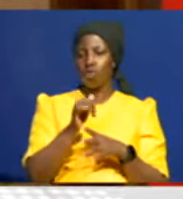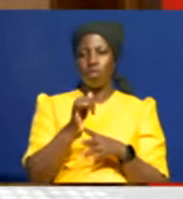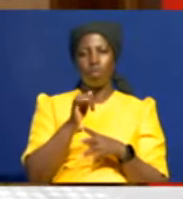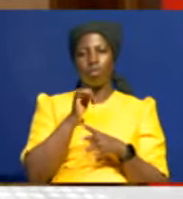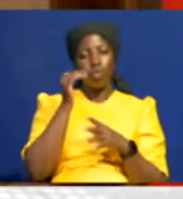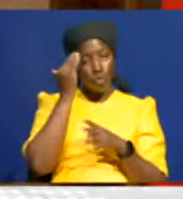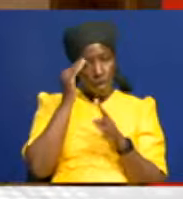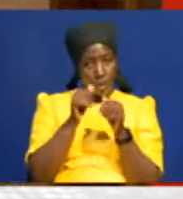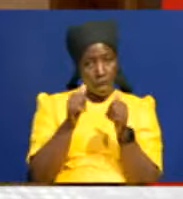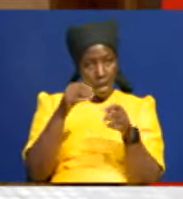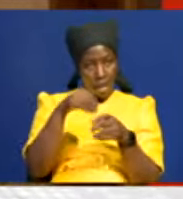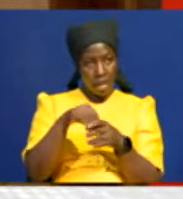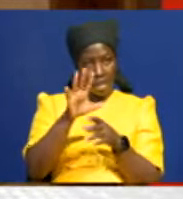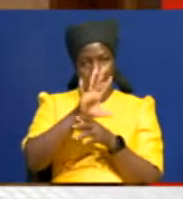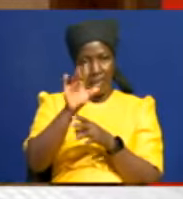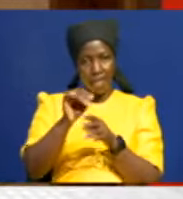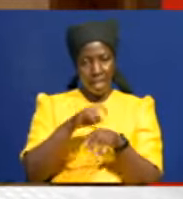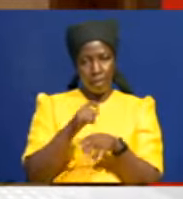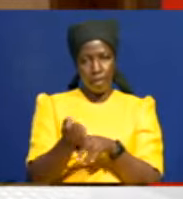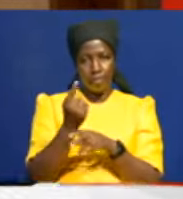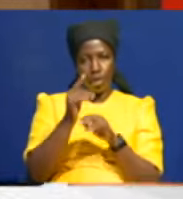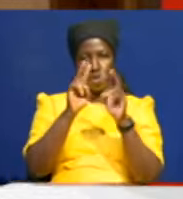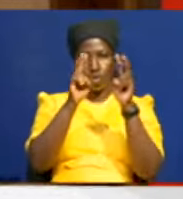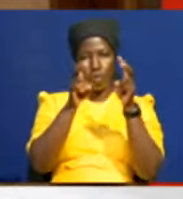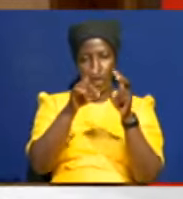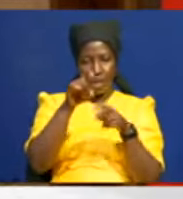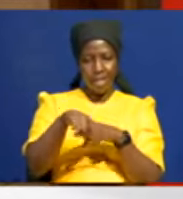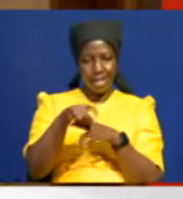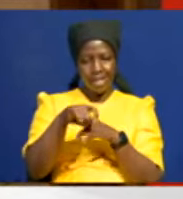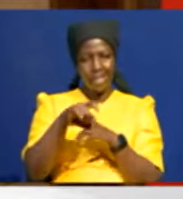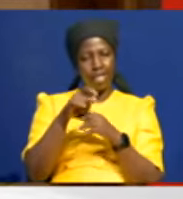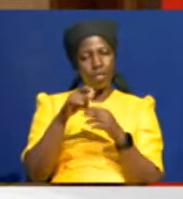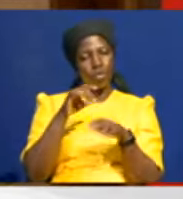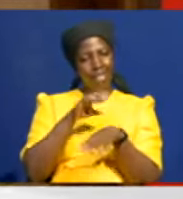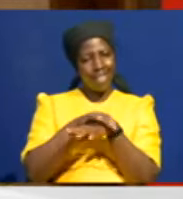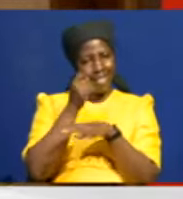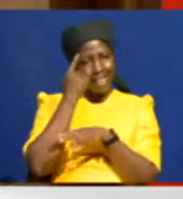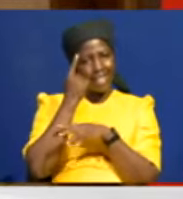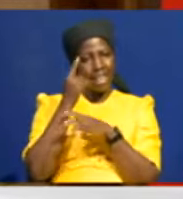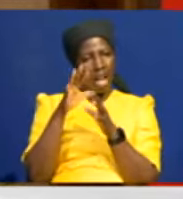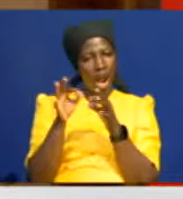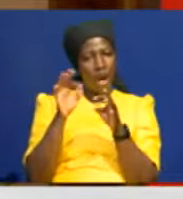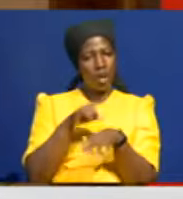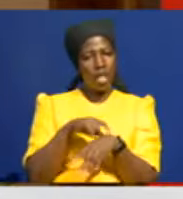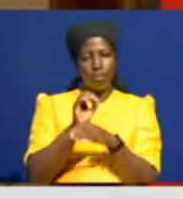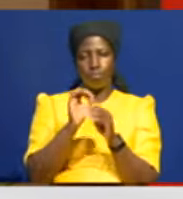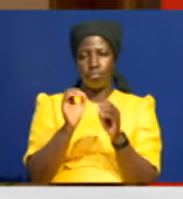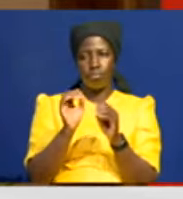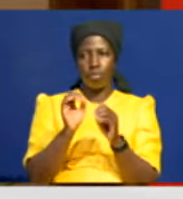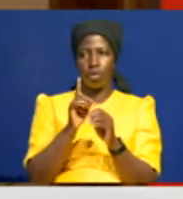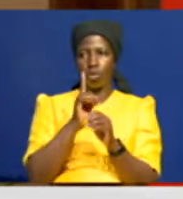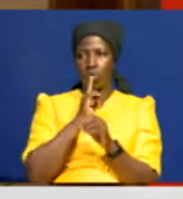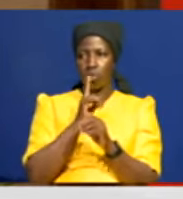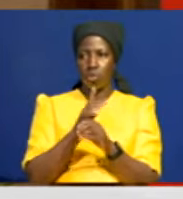you raise this topic, you don't have to look for an understanding for a long time. Mr. President,